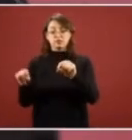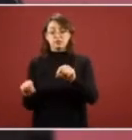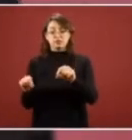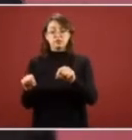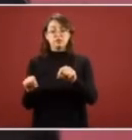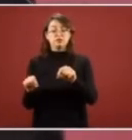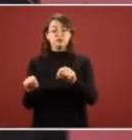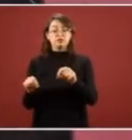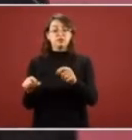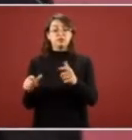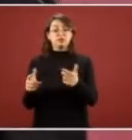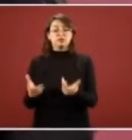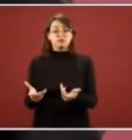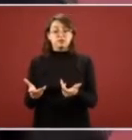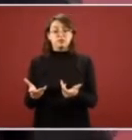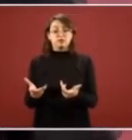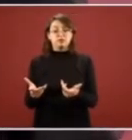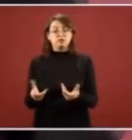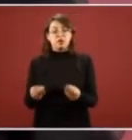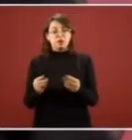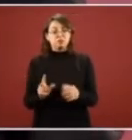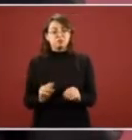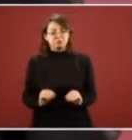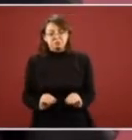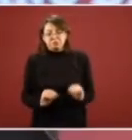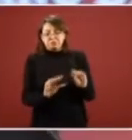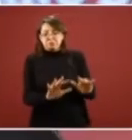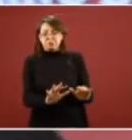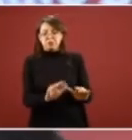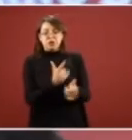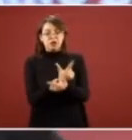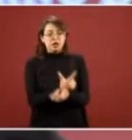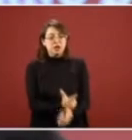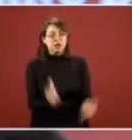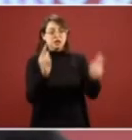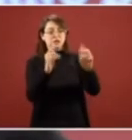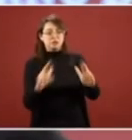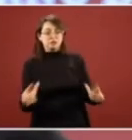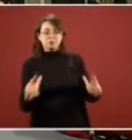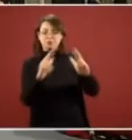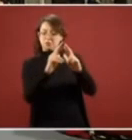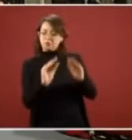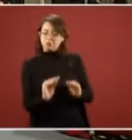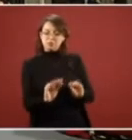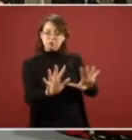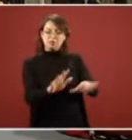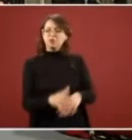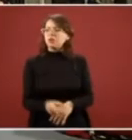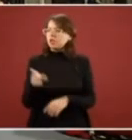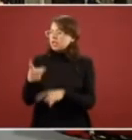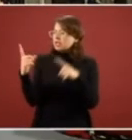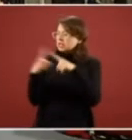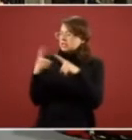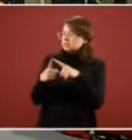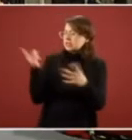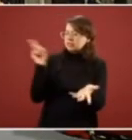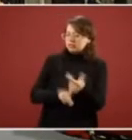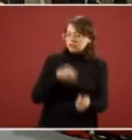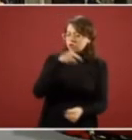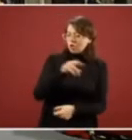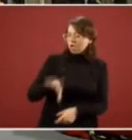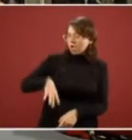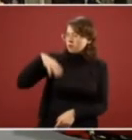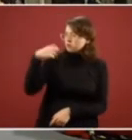should also guarantee la libertad religiosa, the religious liberty. ¿Se ha reconocido estos abusos? ¿No le parece grave que